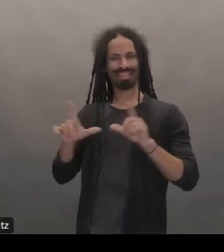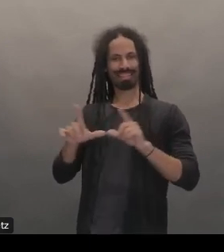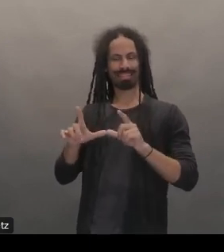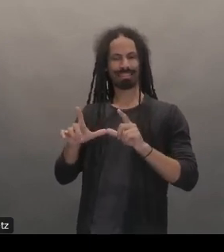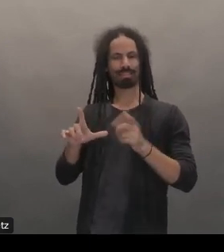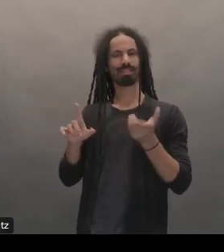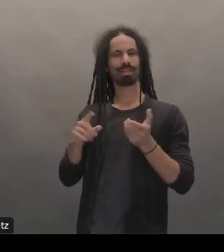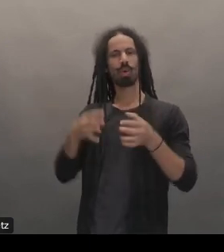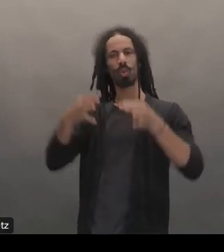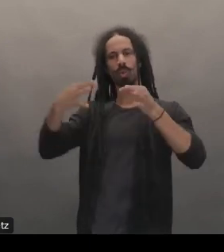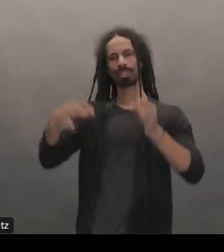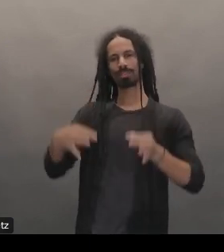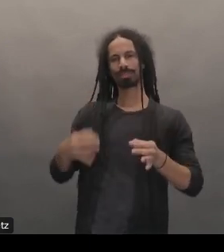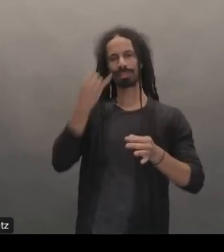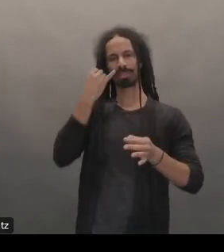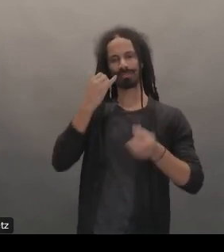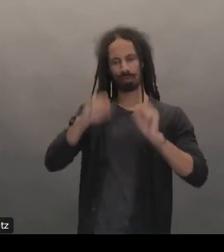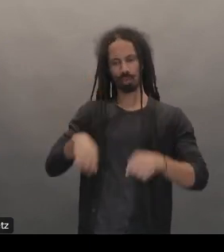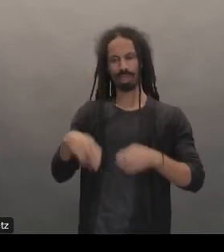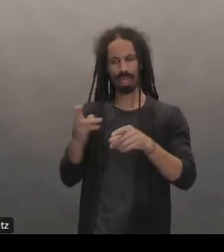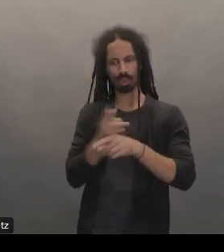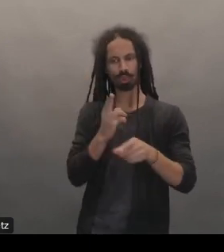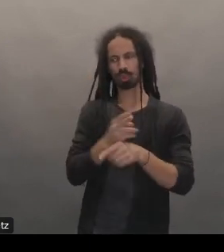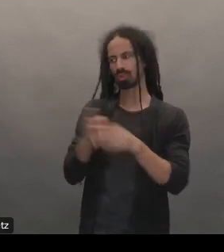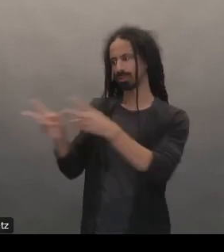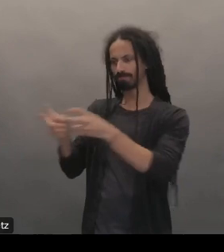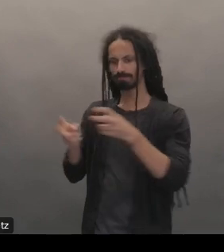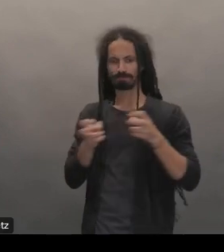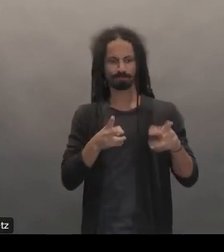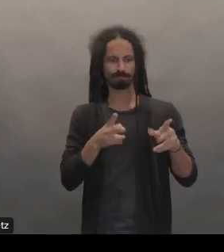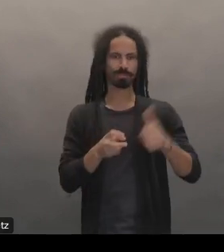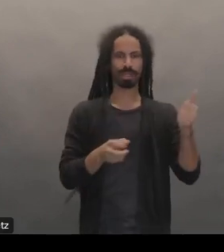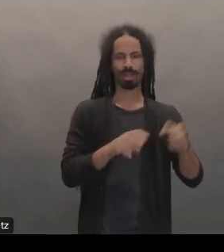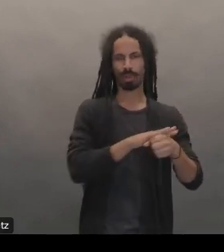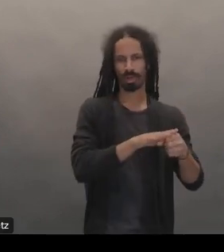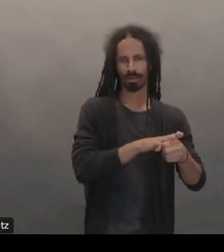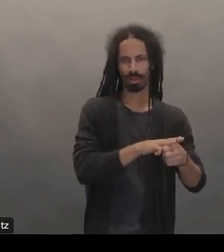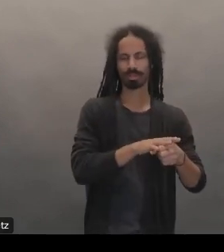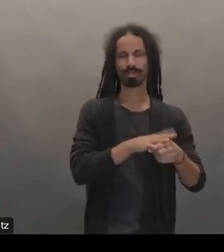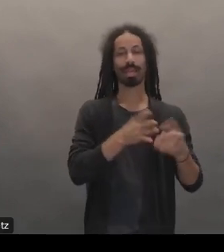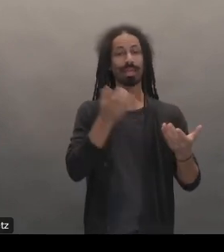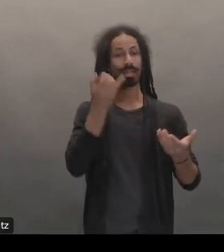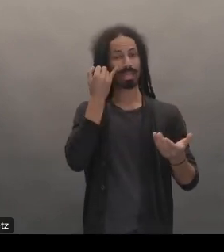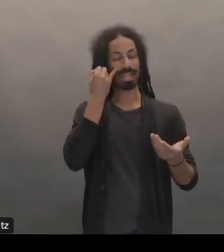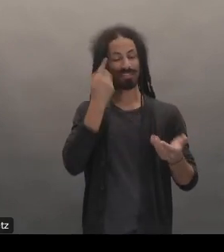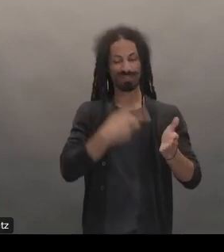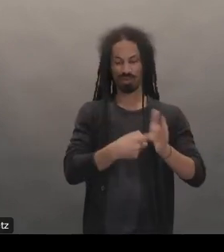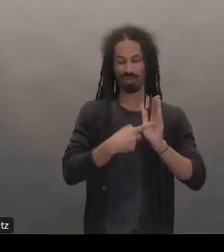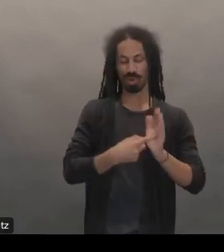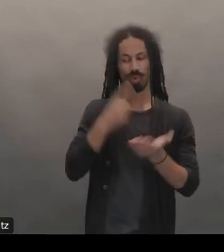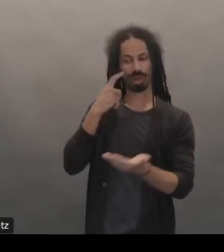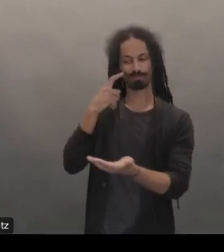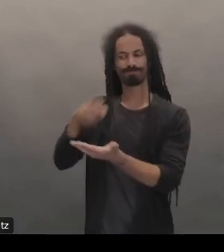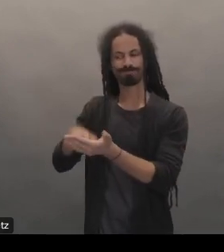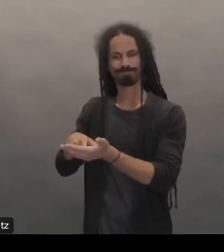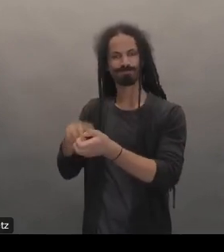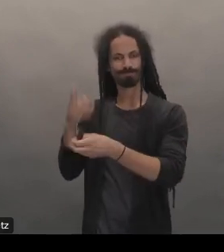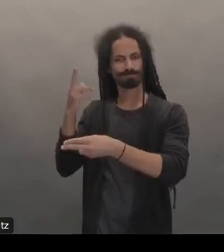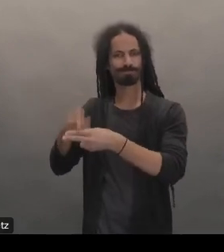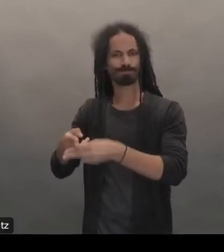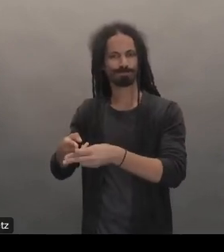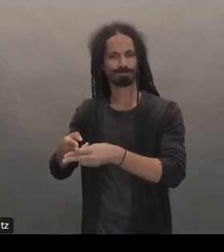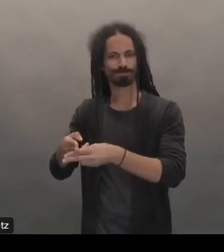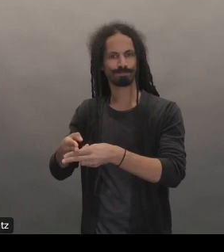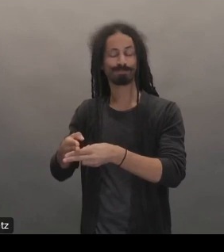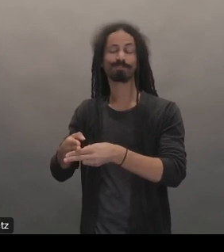reproduced, right? Can be used somewhere else, and whether attribution is required. So